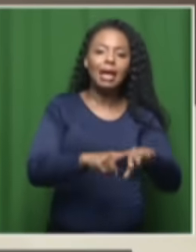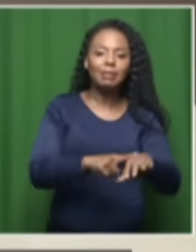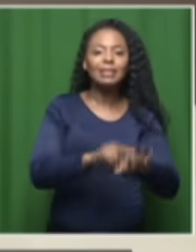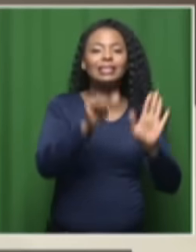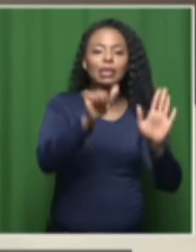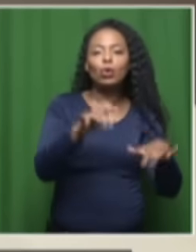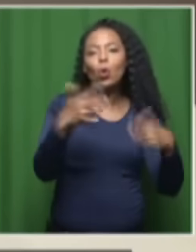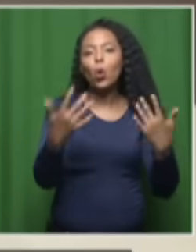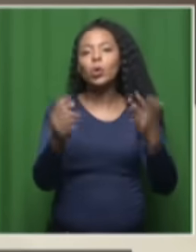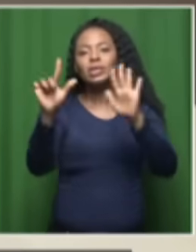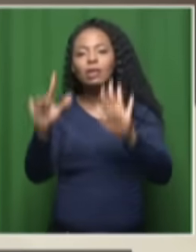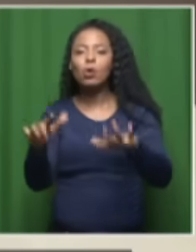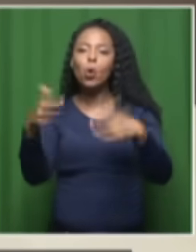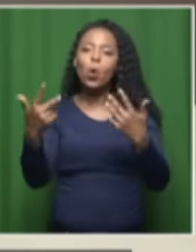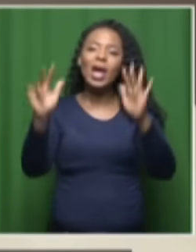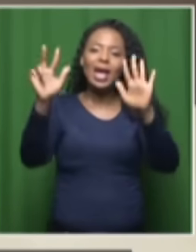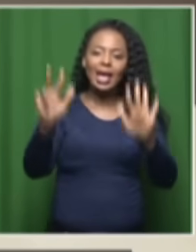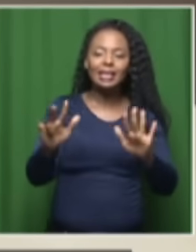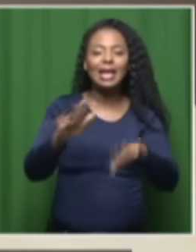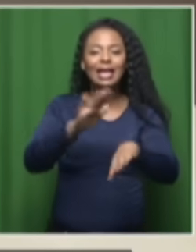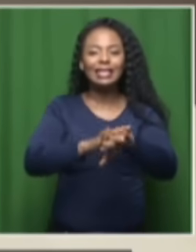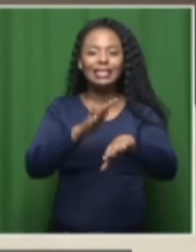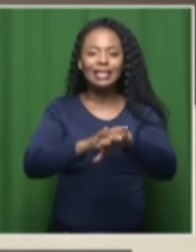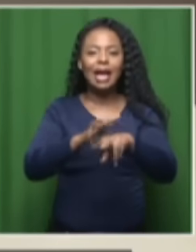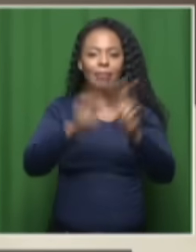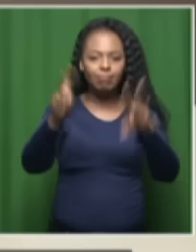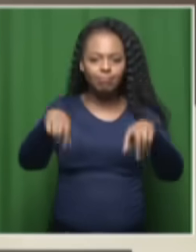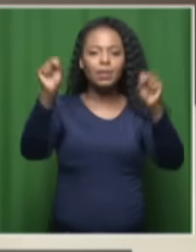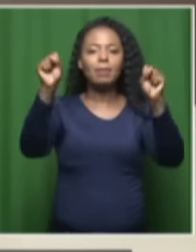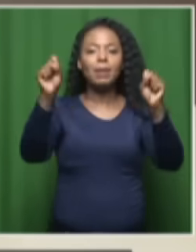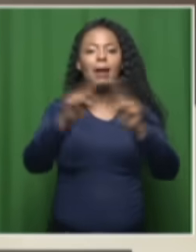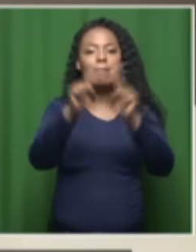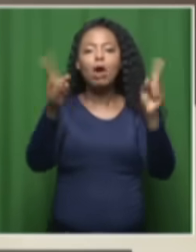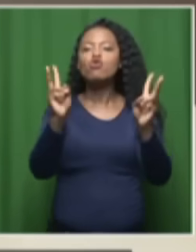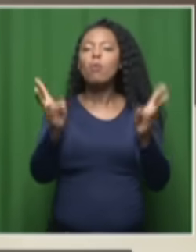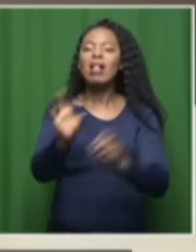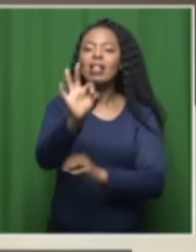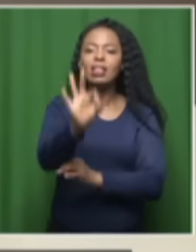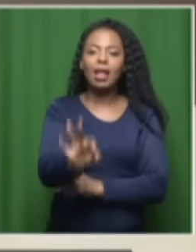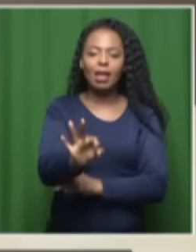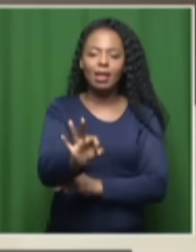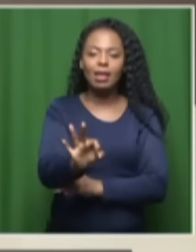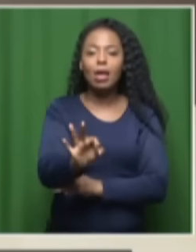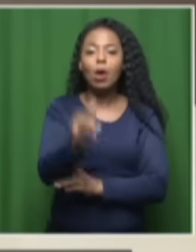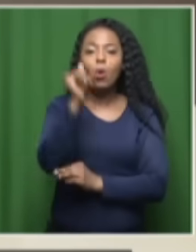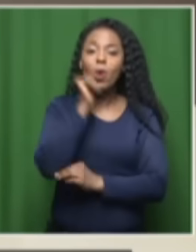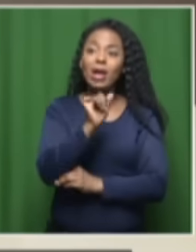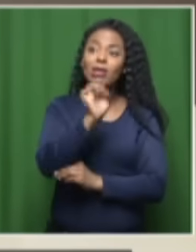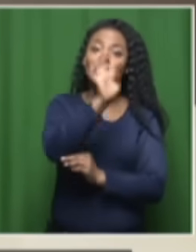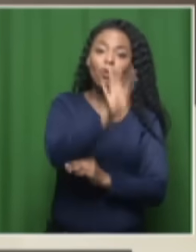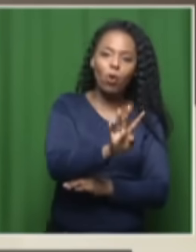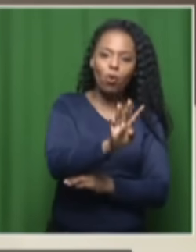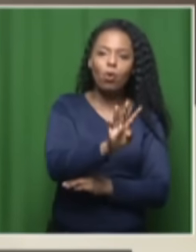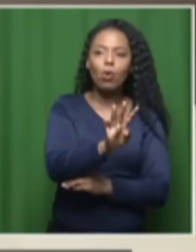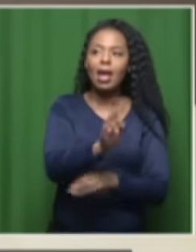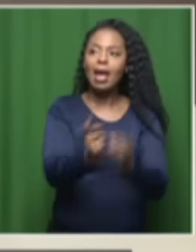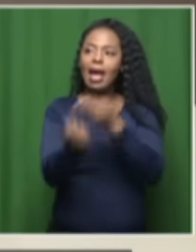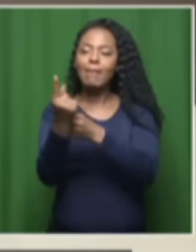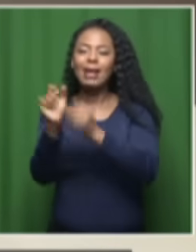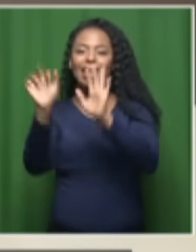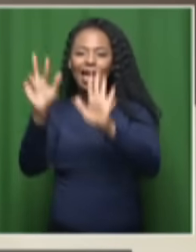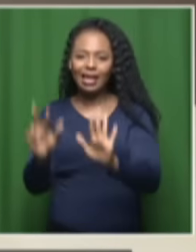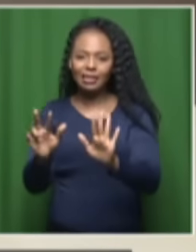or 8 at peak times, but the average is 3. And when a shortfall reaches 8, the